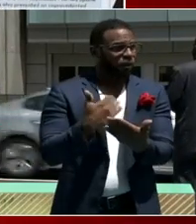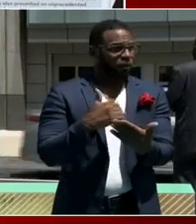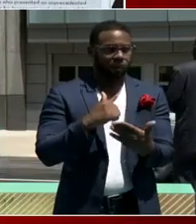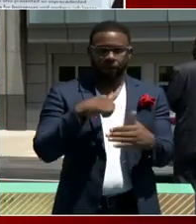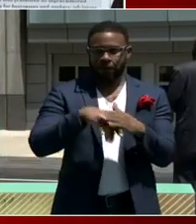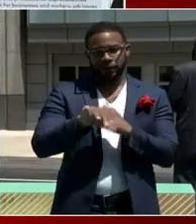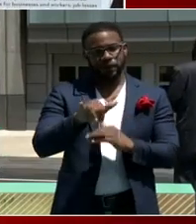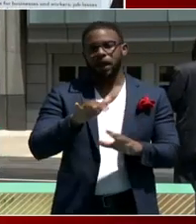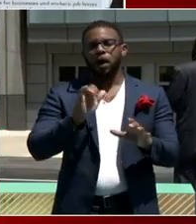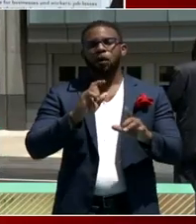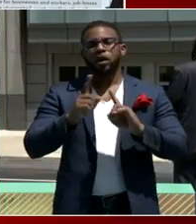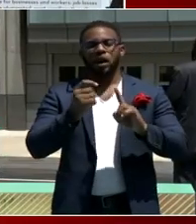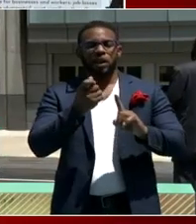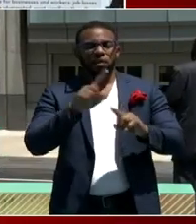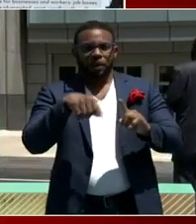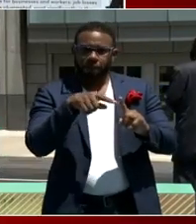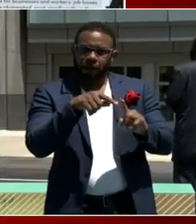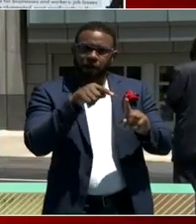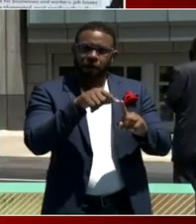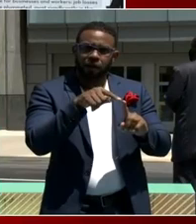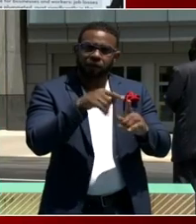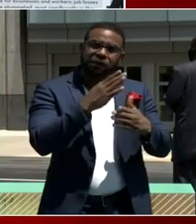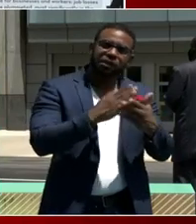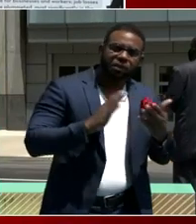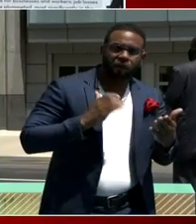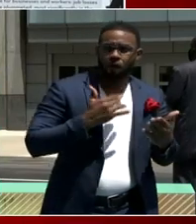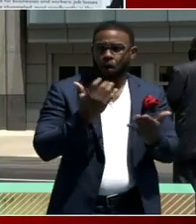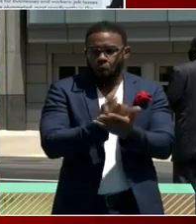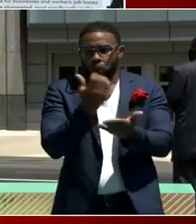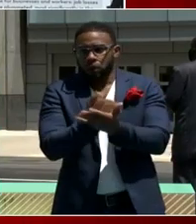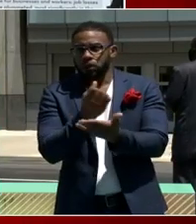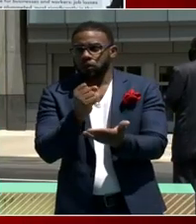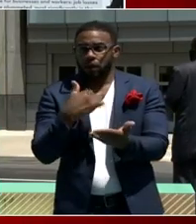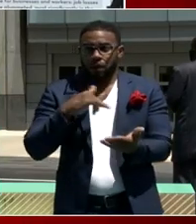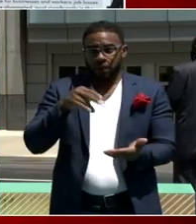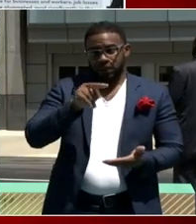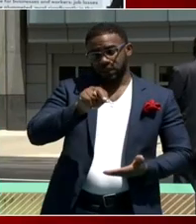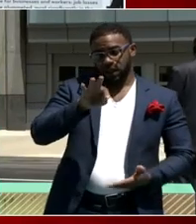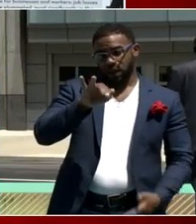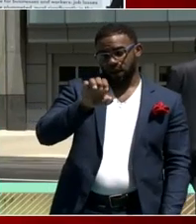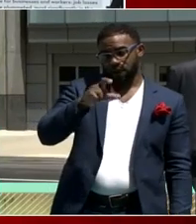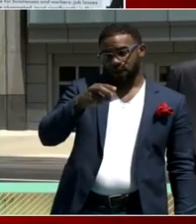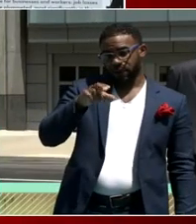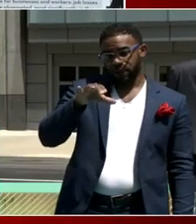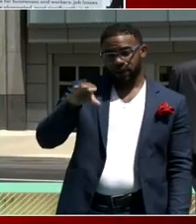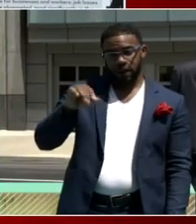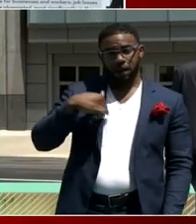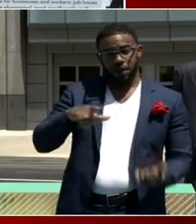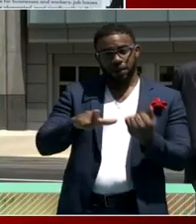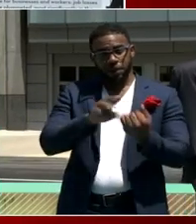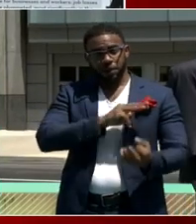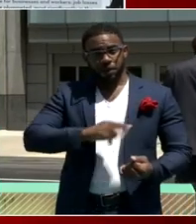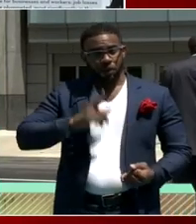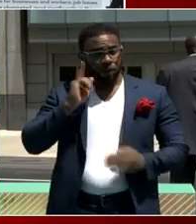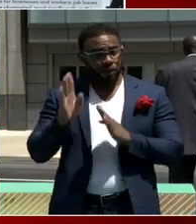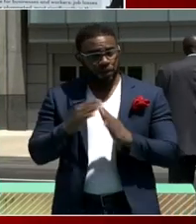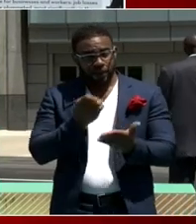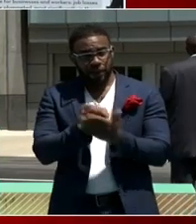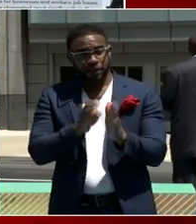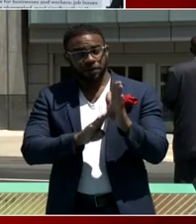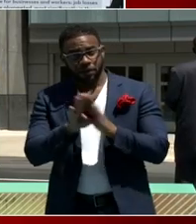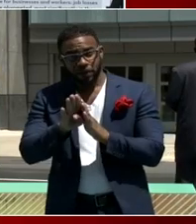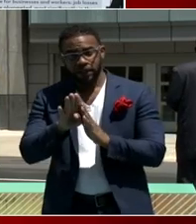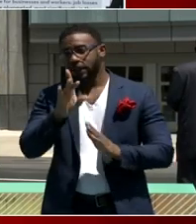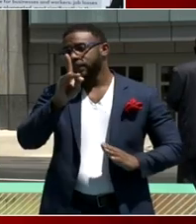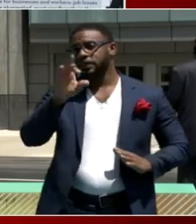we get into that, I want to talk a little bit about some of our wins. So I'm John Falchicchio, and I'm the Deputy Mayor for Planning and Economic Development.